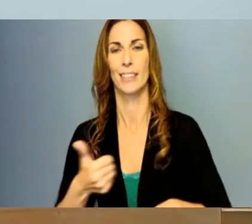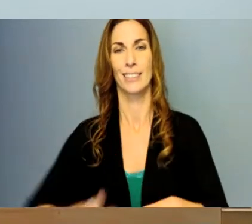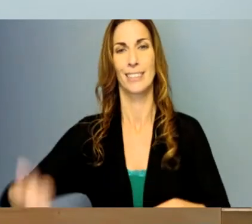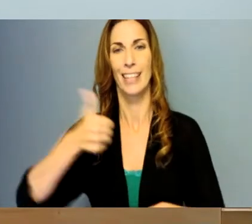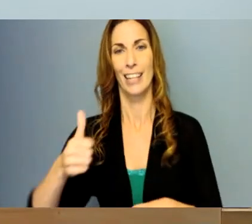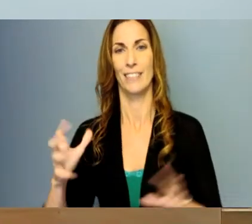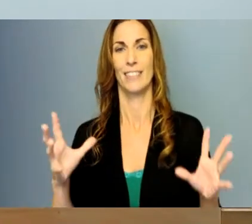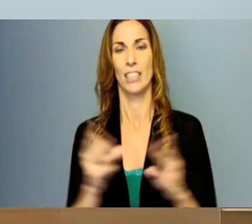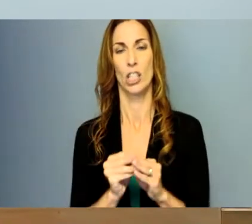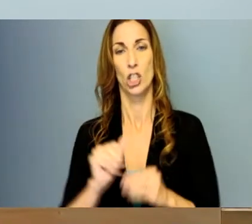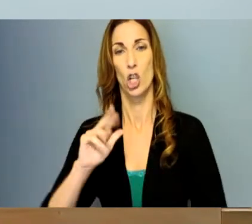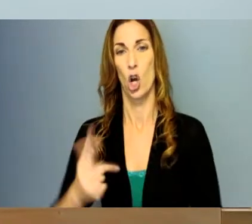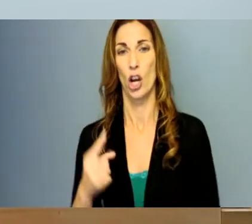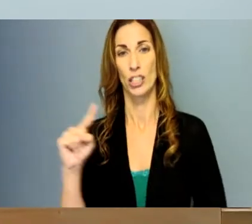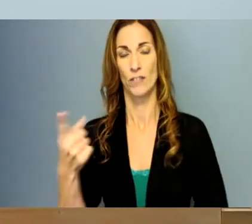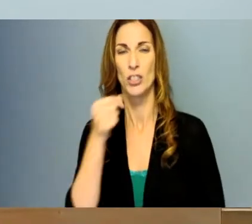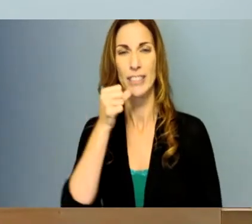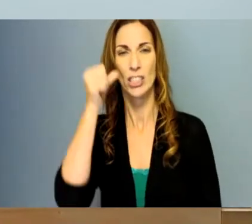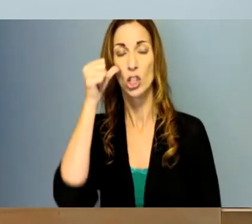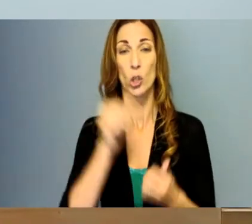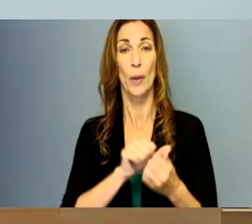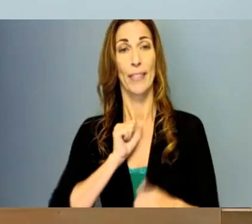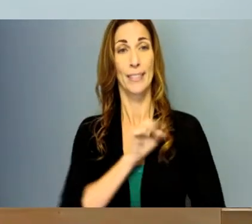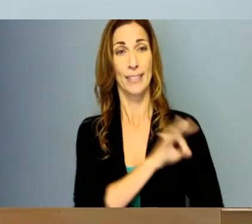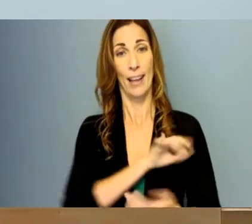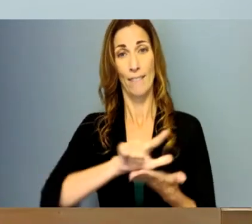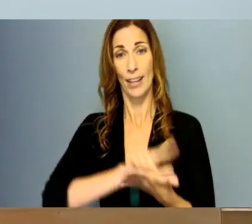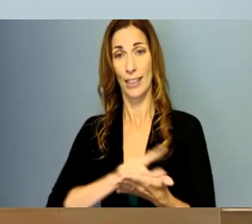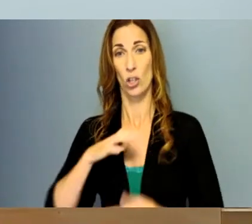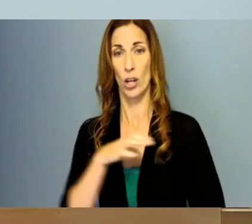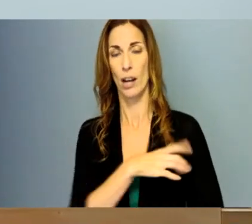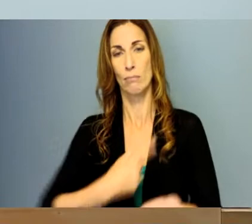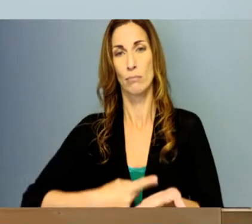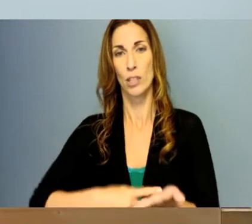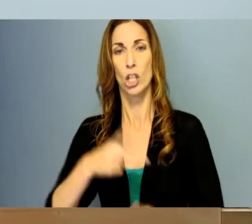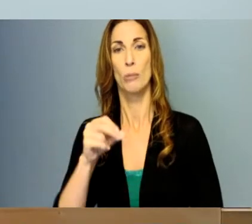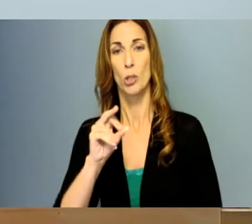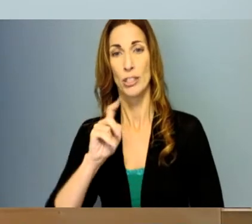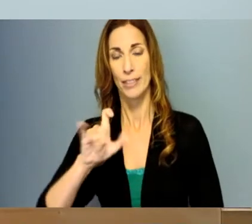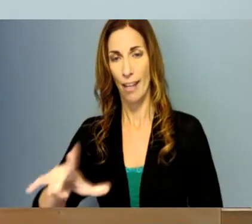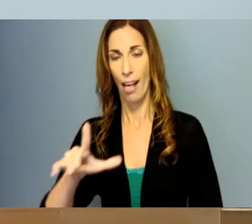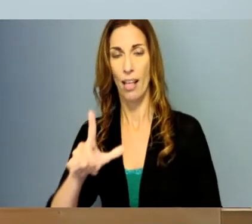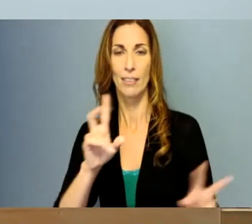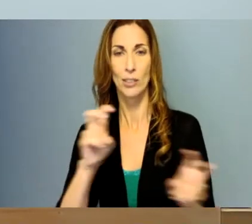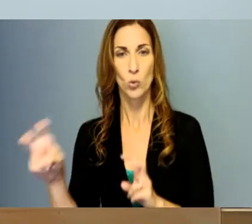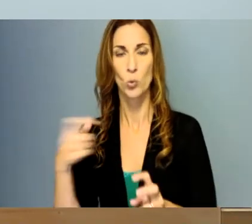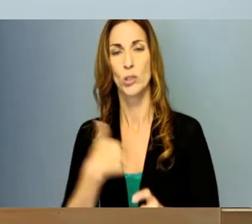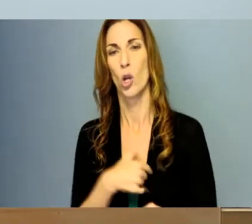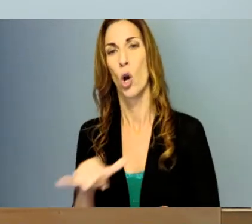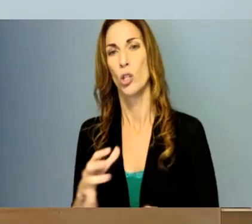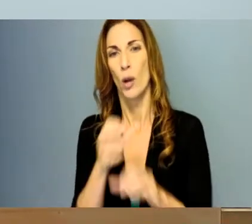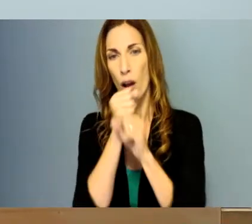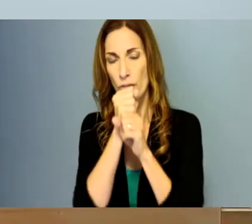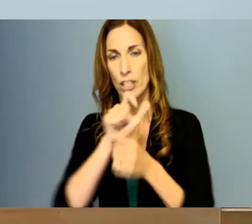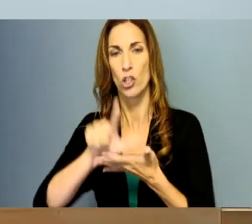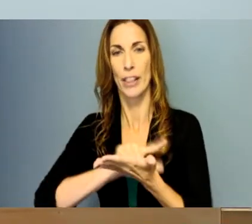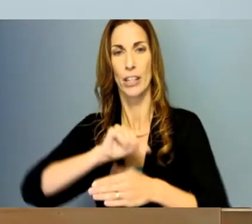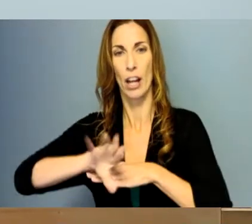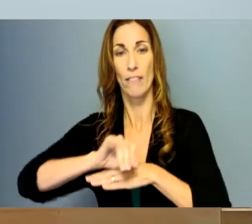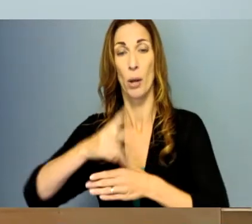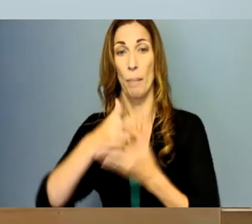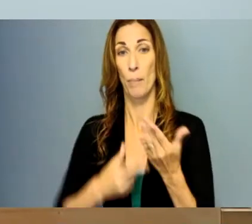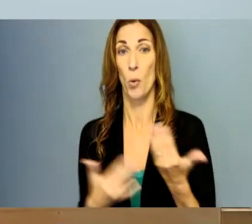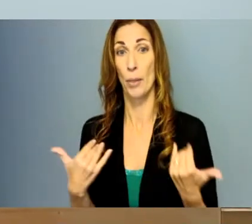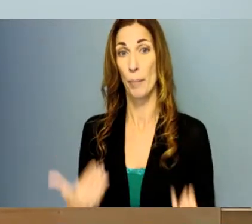August 1st, with staff and legal counsel to discuss personnel matters and also to receive confidential legal advice about both pending